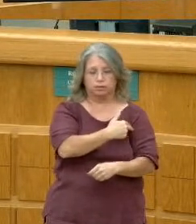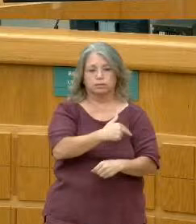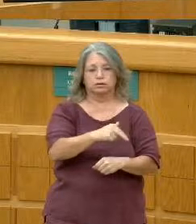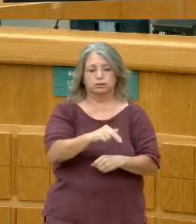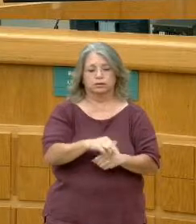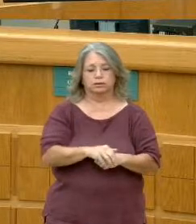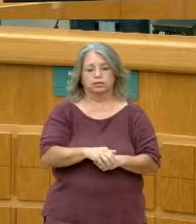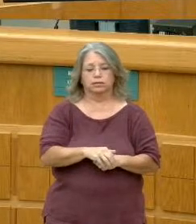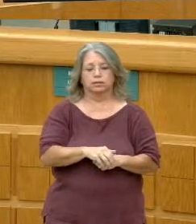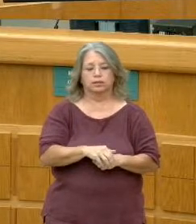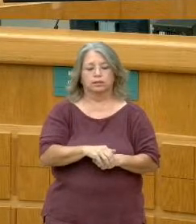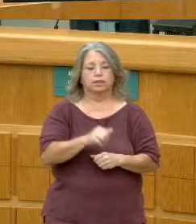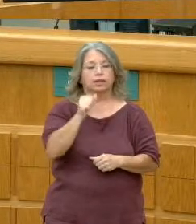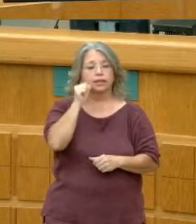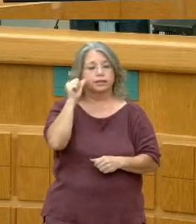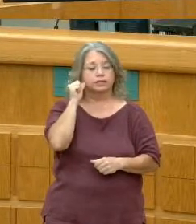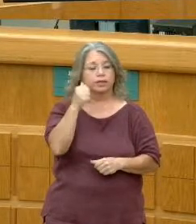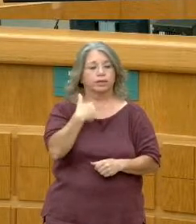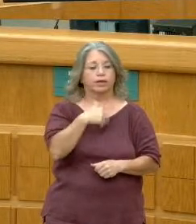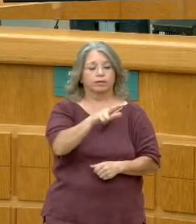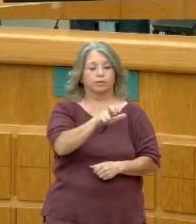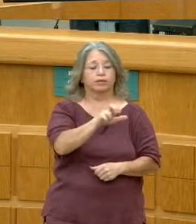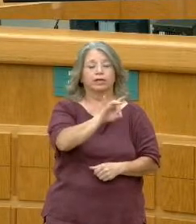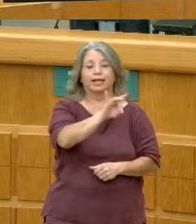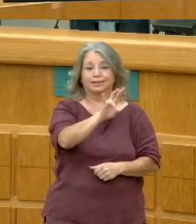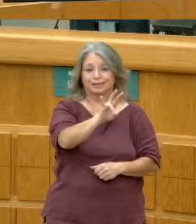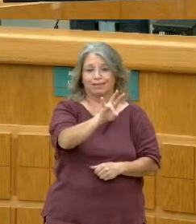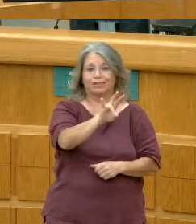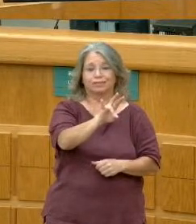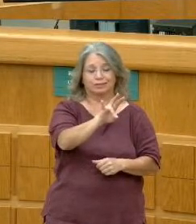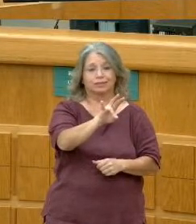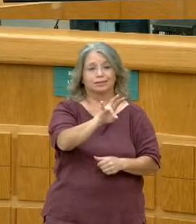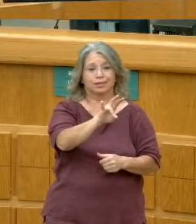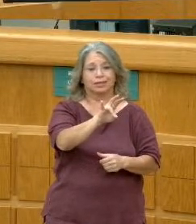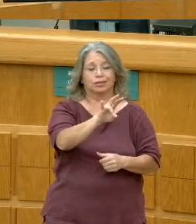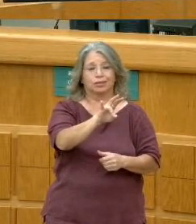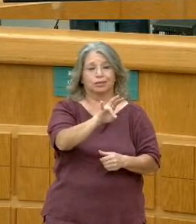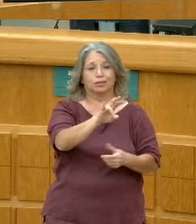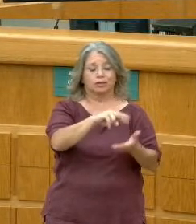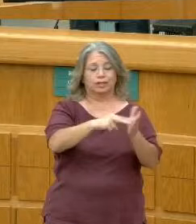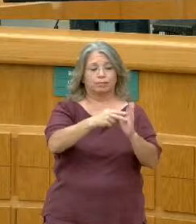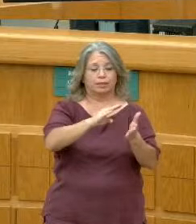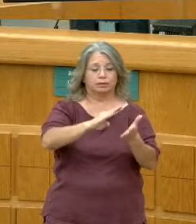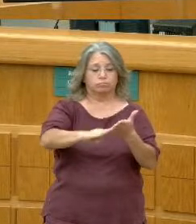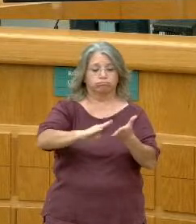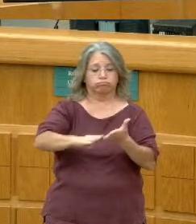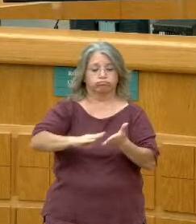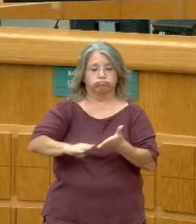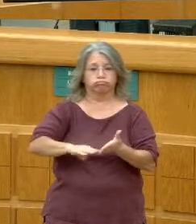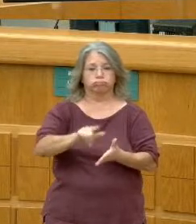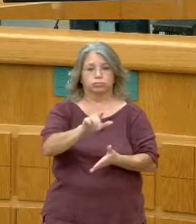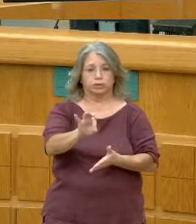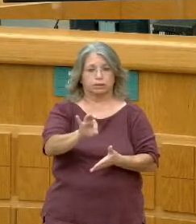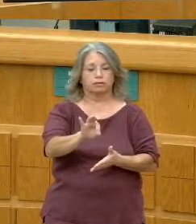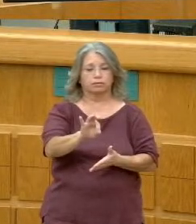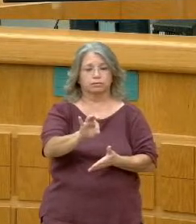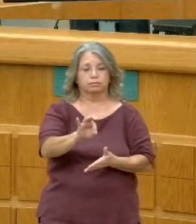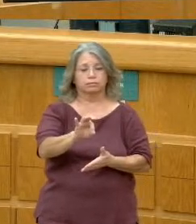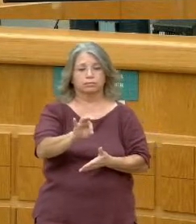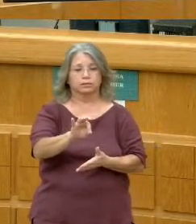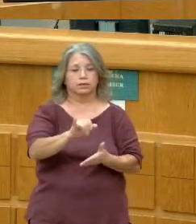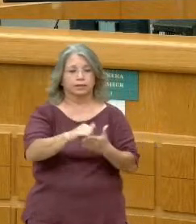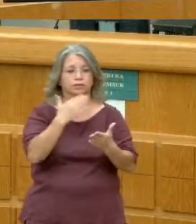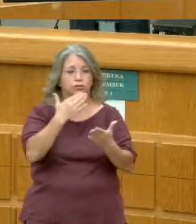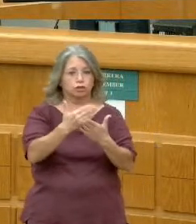COVID-19. Yesterday there was 387, so that's 29 fewer persons in the hospital recovering. And that's a